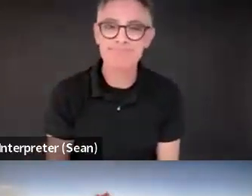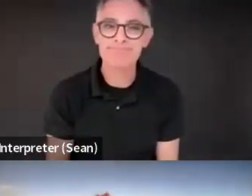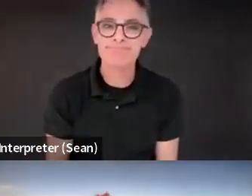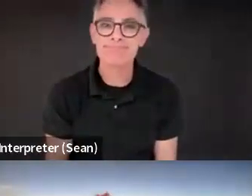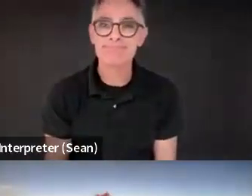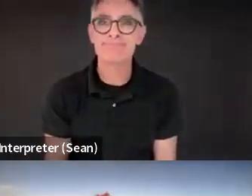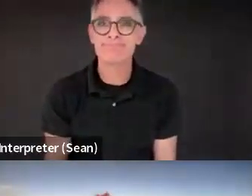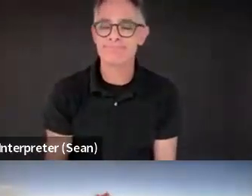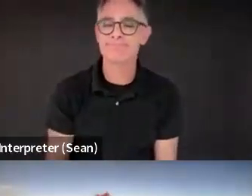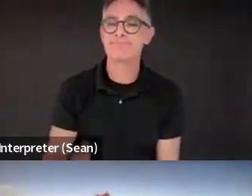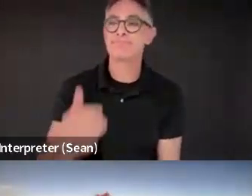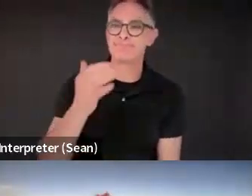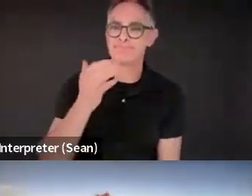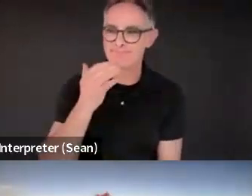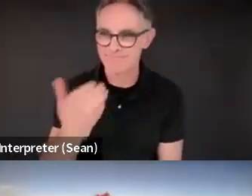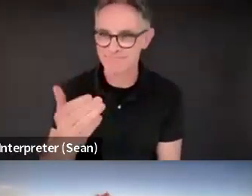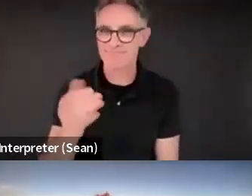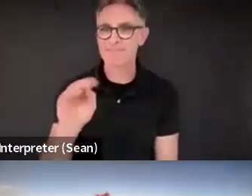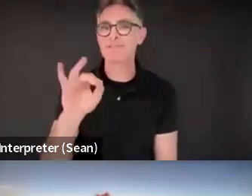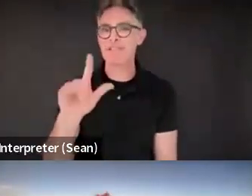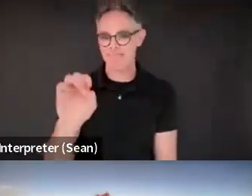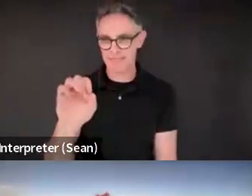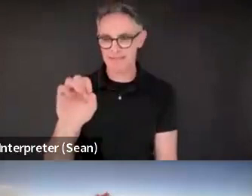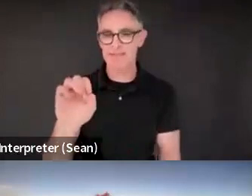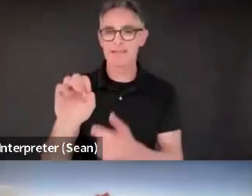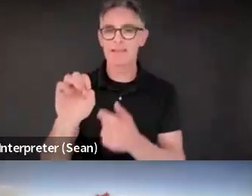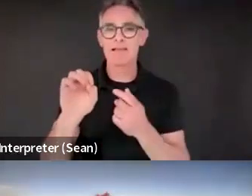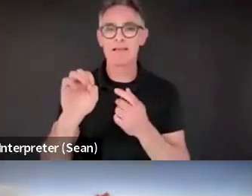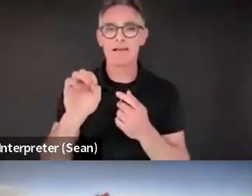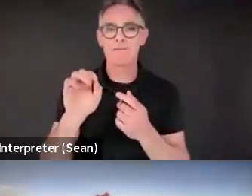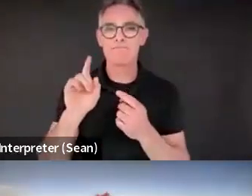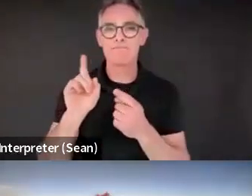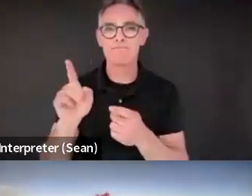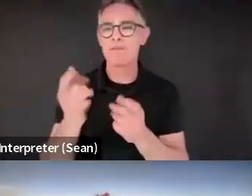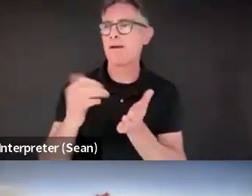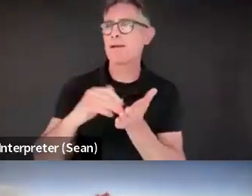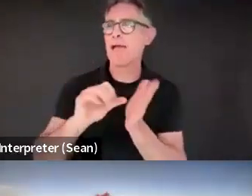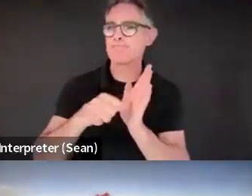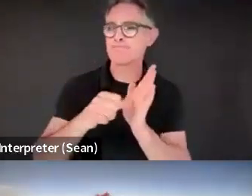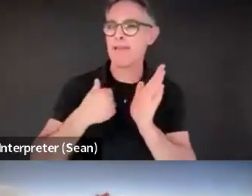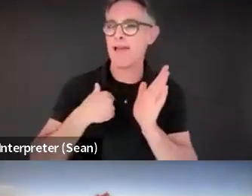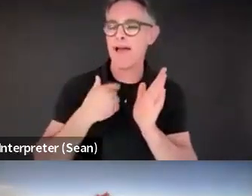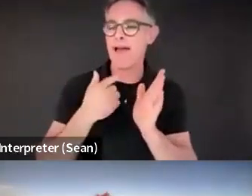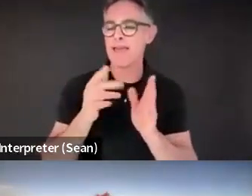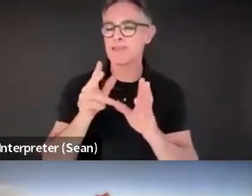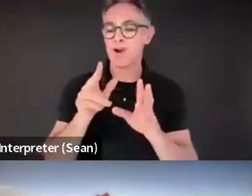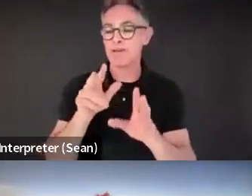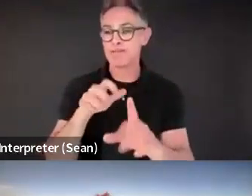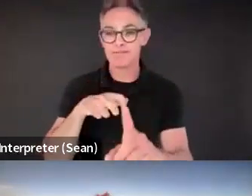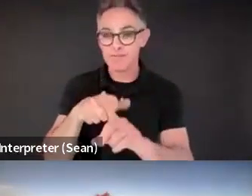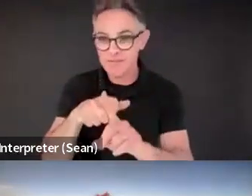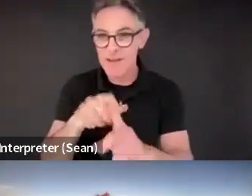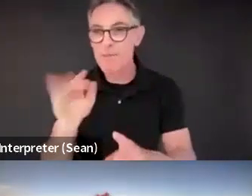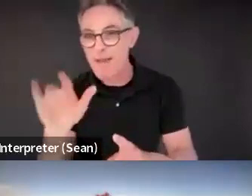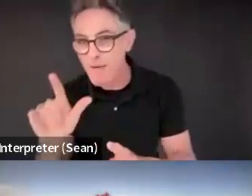Thank you very much, Michelle. And again, I kind of trapped Michael and Melinda at the